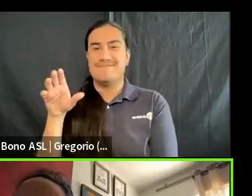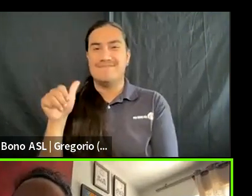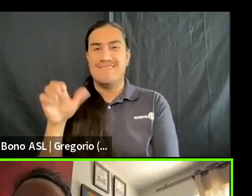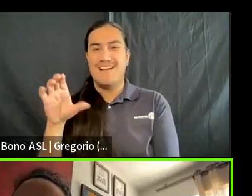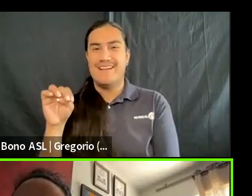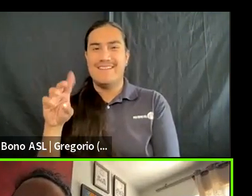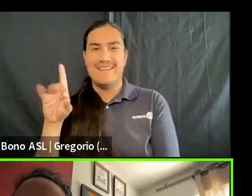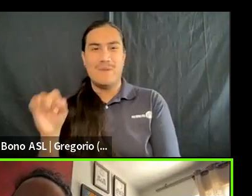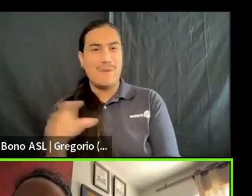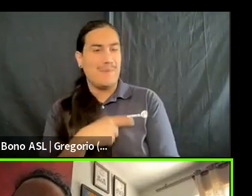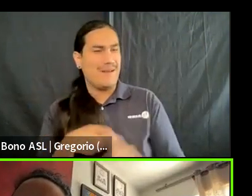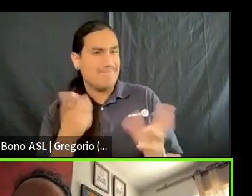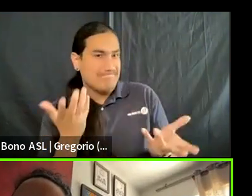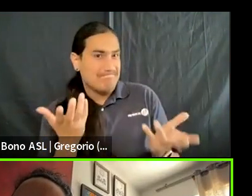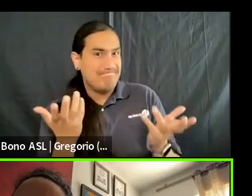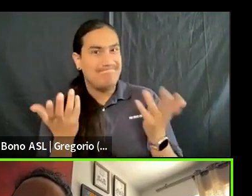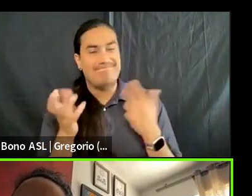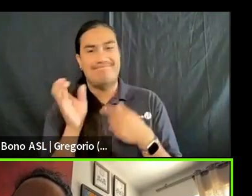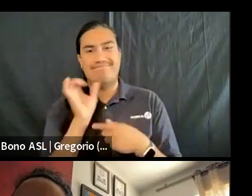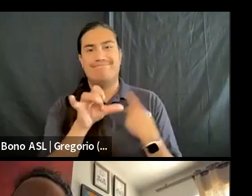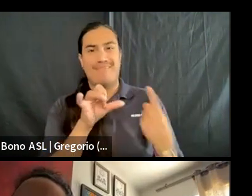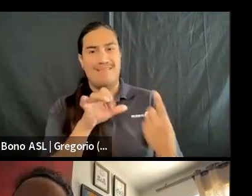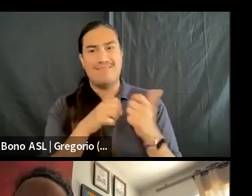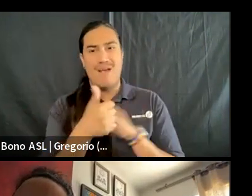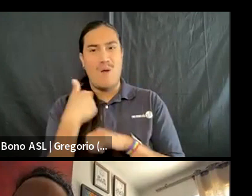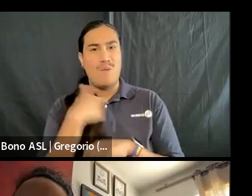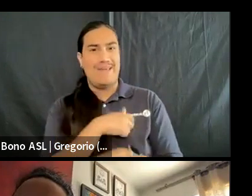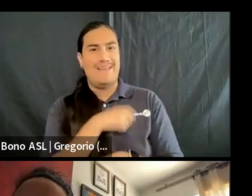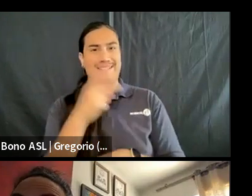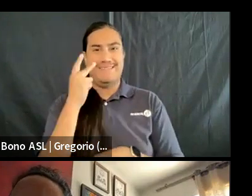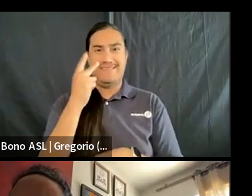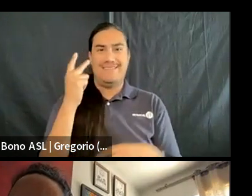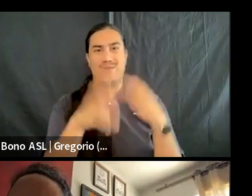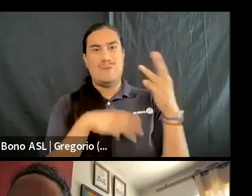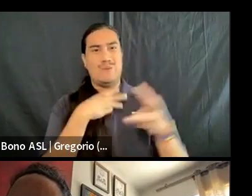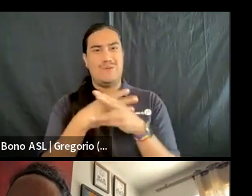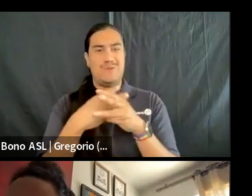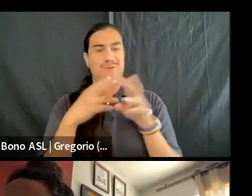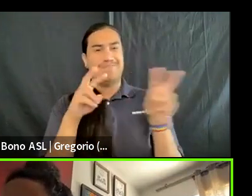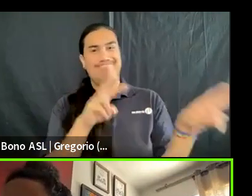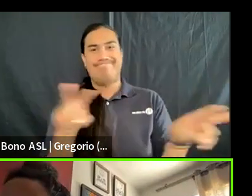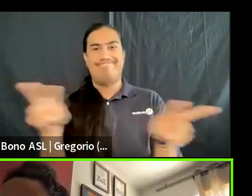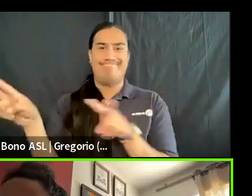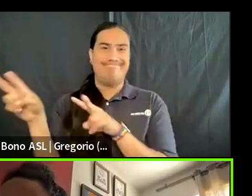it's our how we see the world. Like